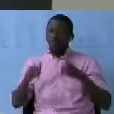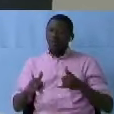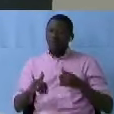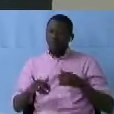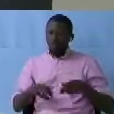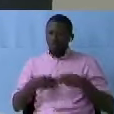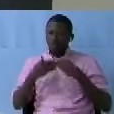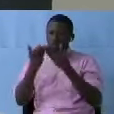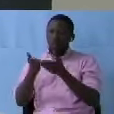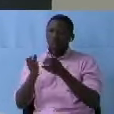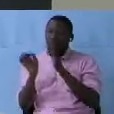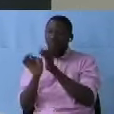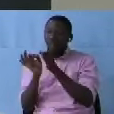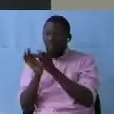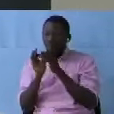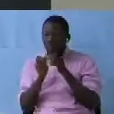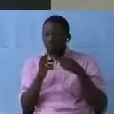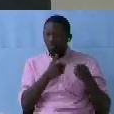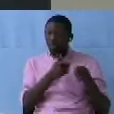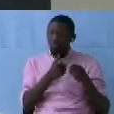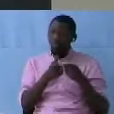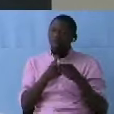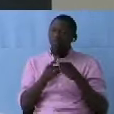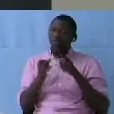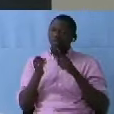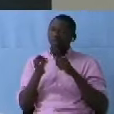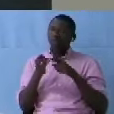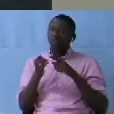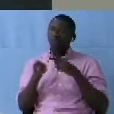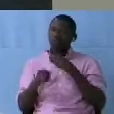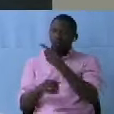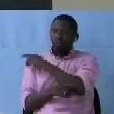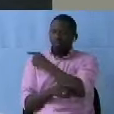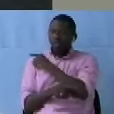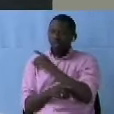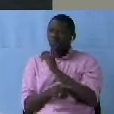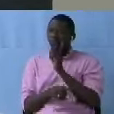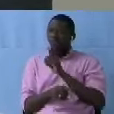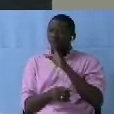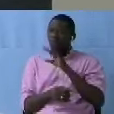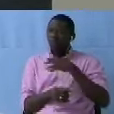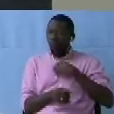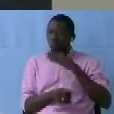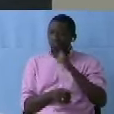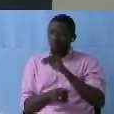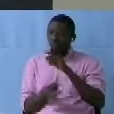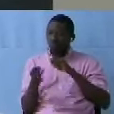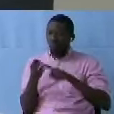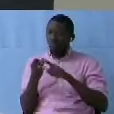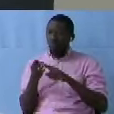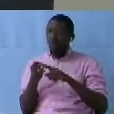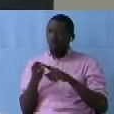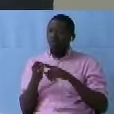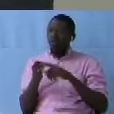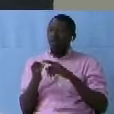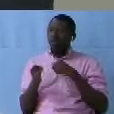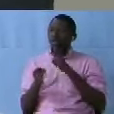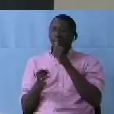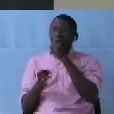consent, the issue of forced nudity, failure to maintain privacy,